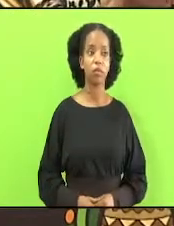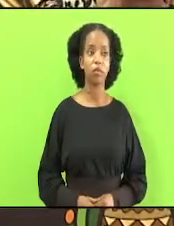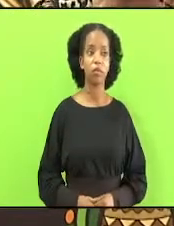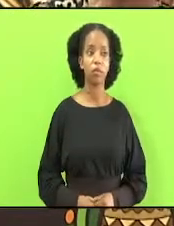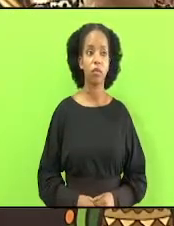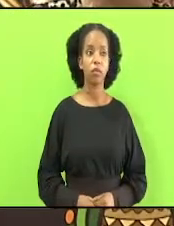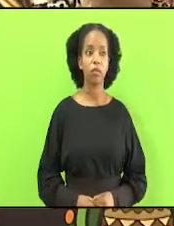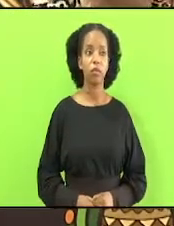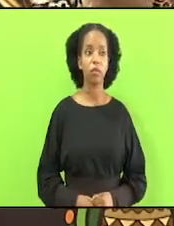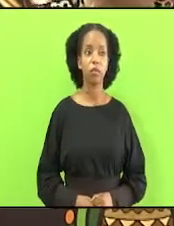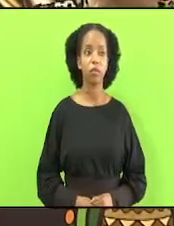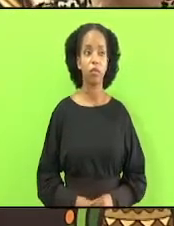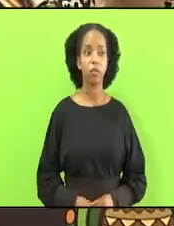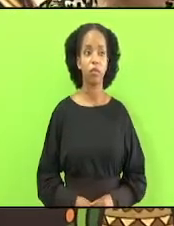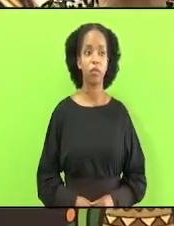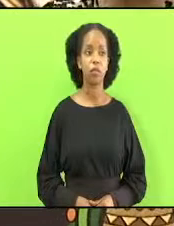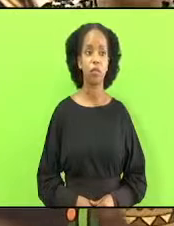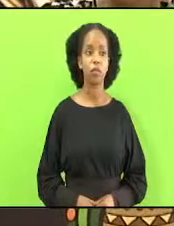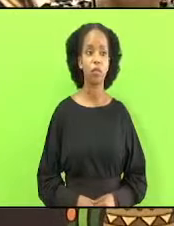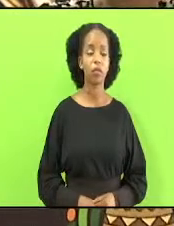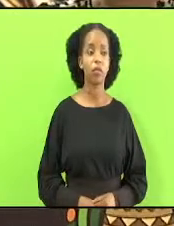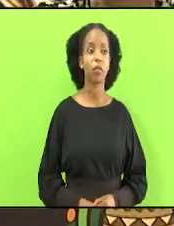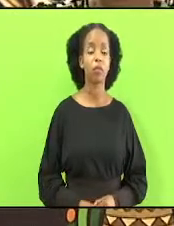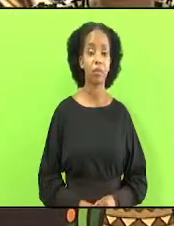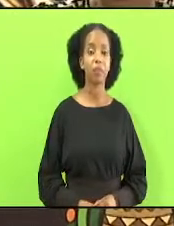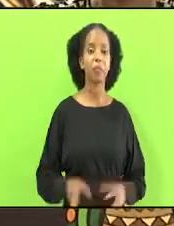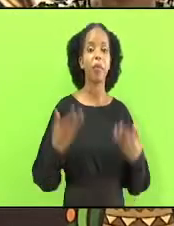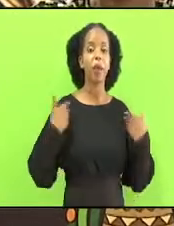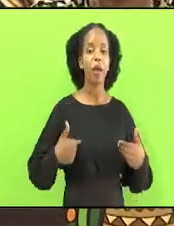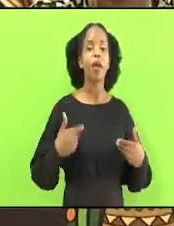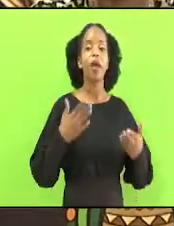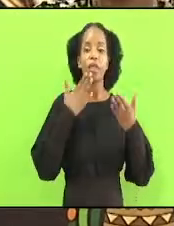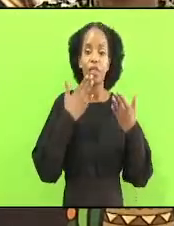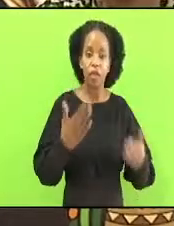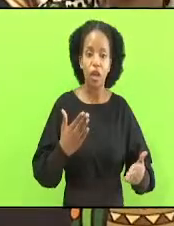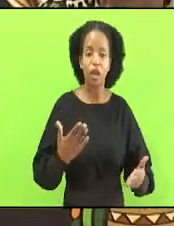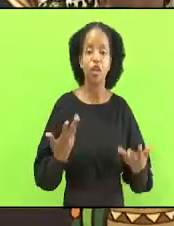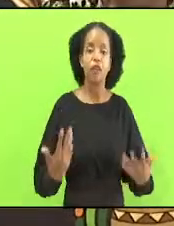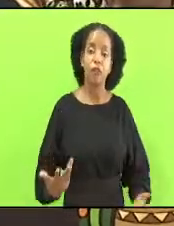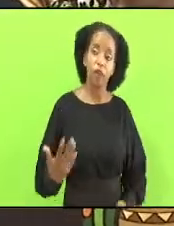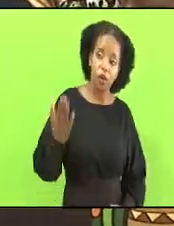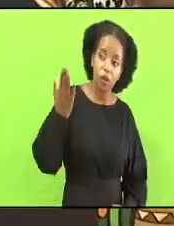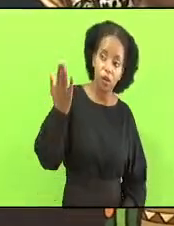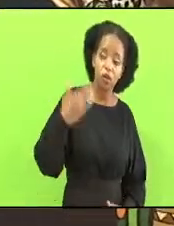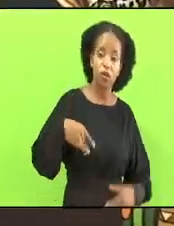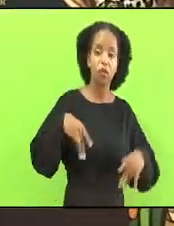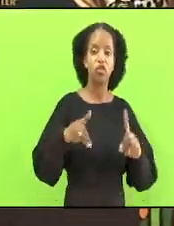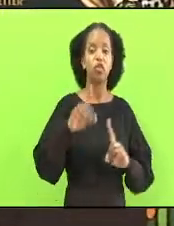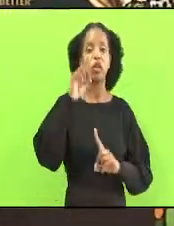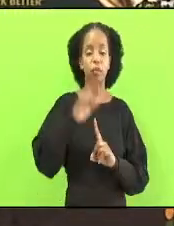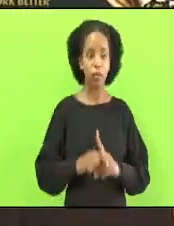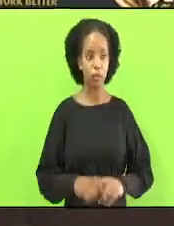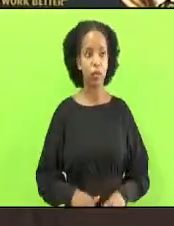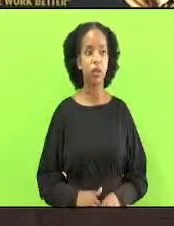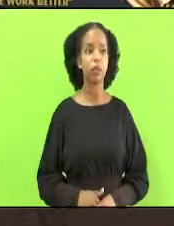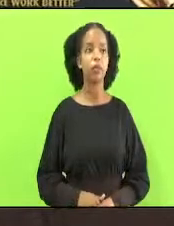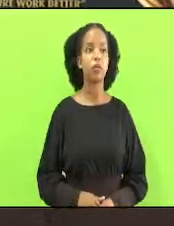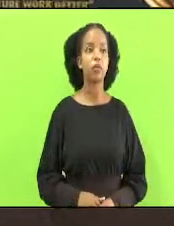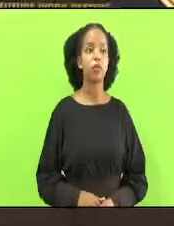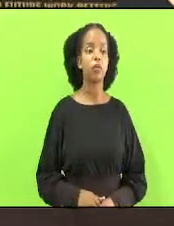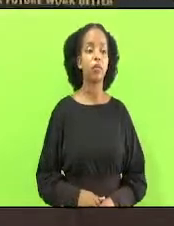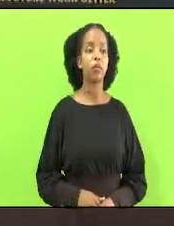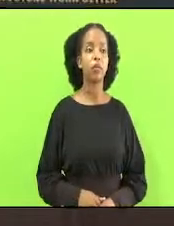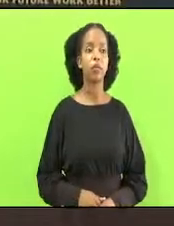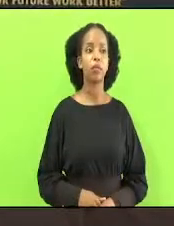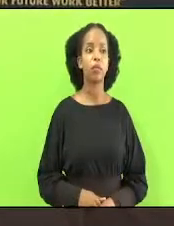Ka ke leboge ditulo ka go tlhatlhologana. Let me say thank you to you, Chair, by Chair, Ke dumetse